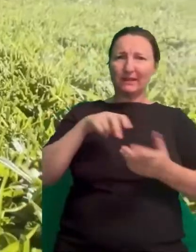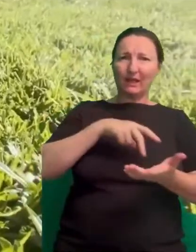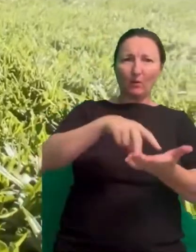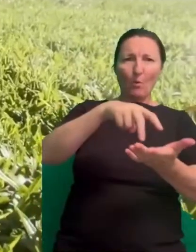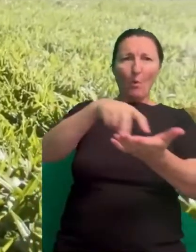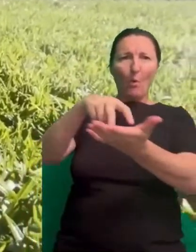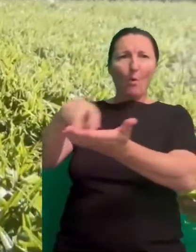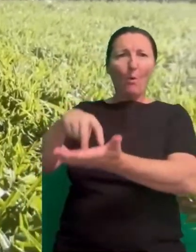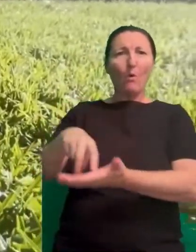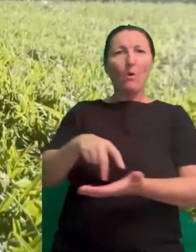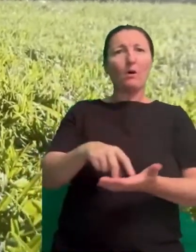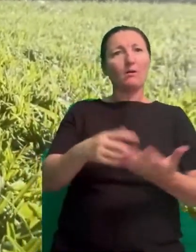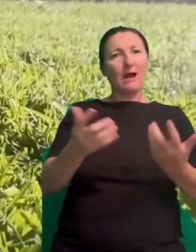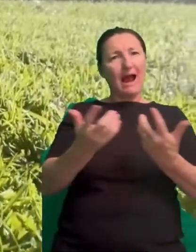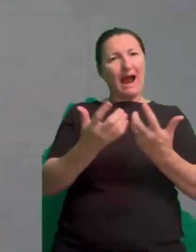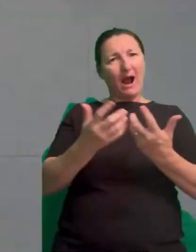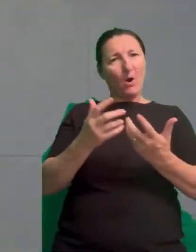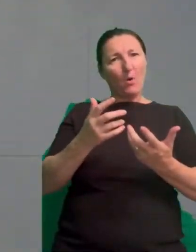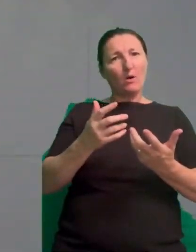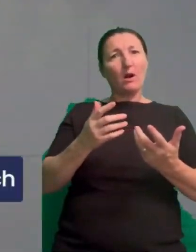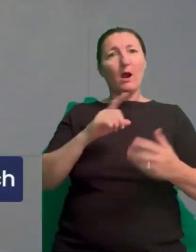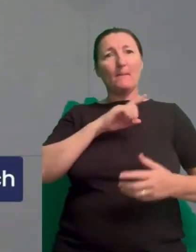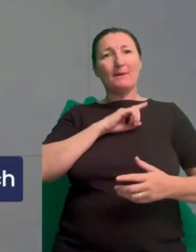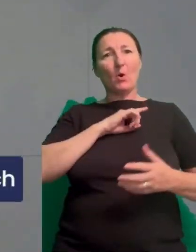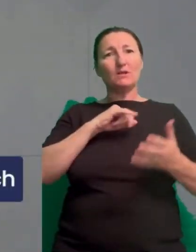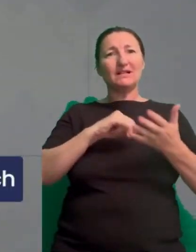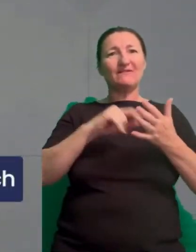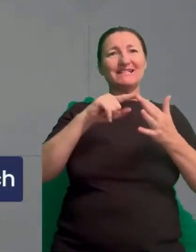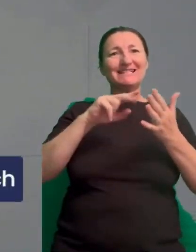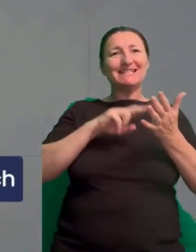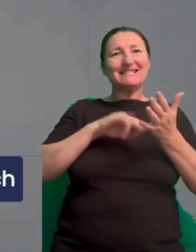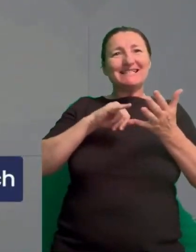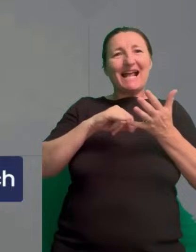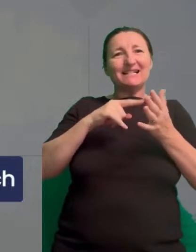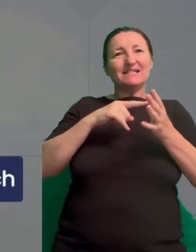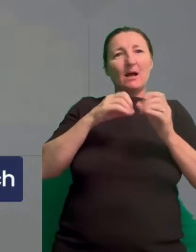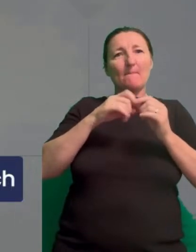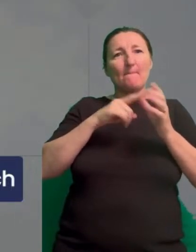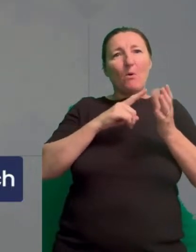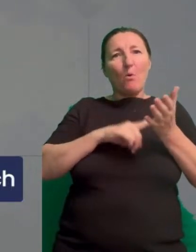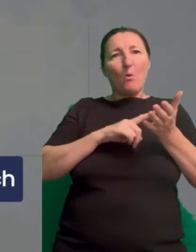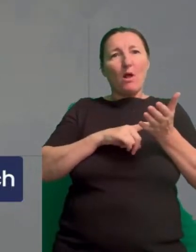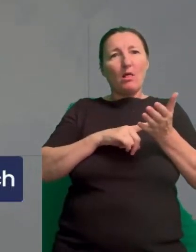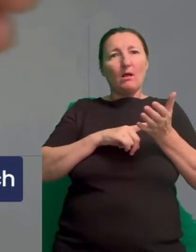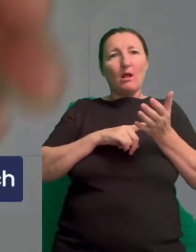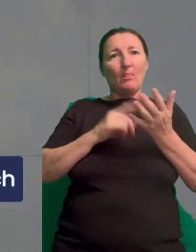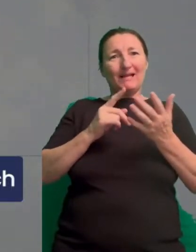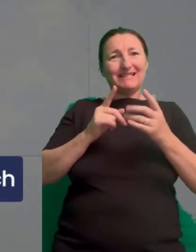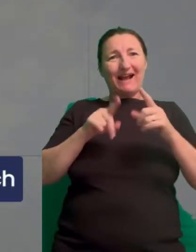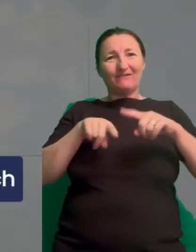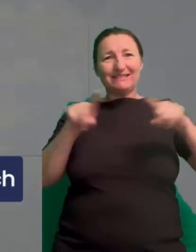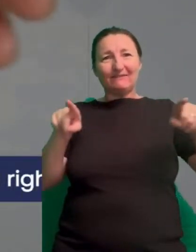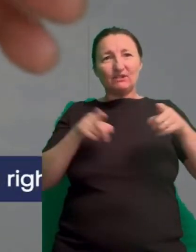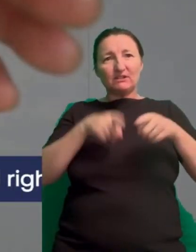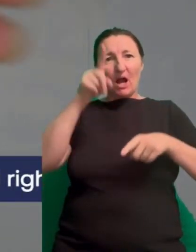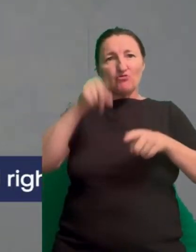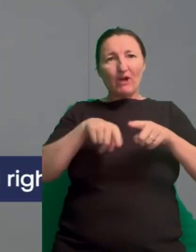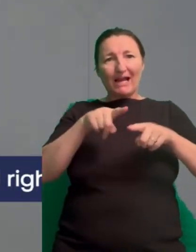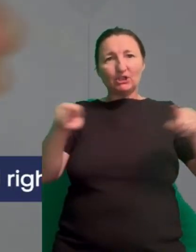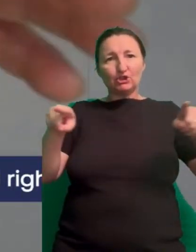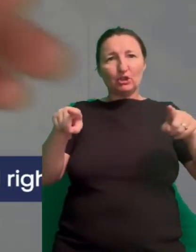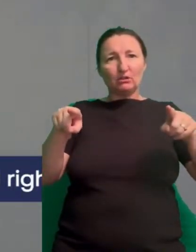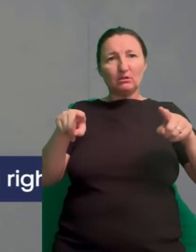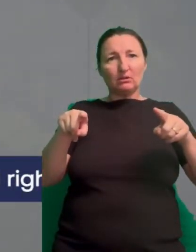is all possible because of Sensible. This Sensible is a multi-directional cane tip which